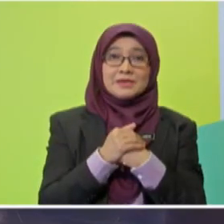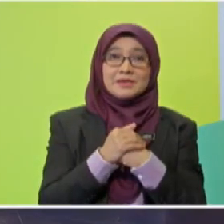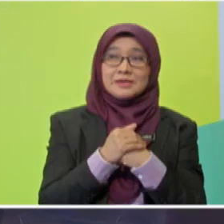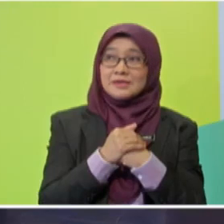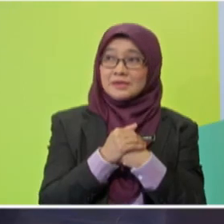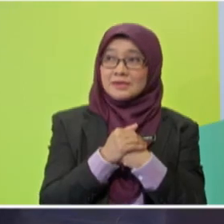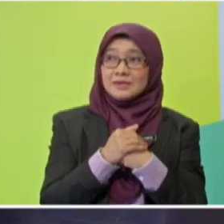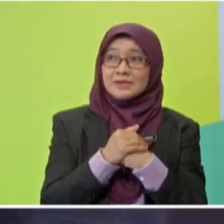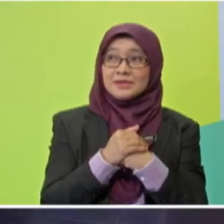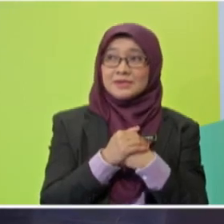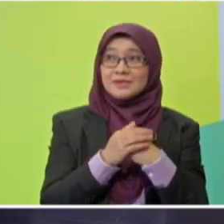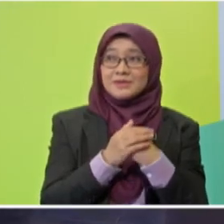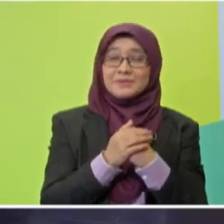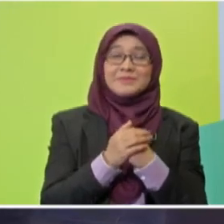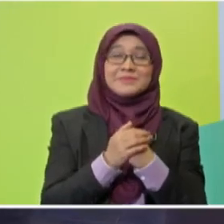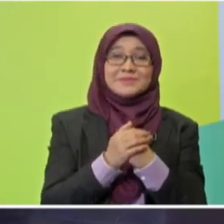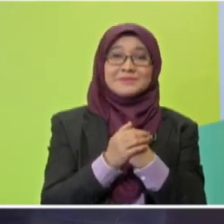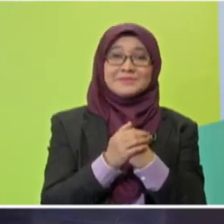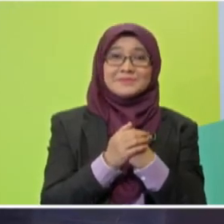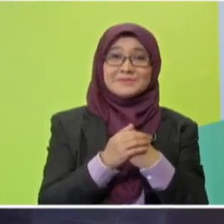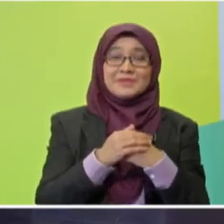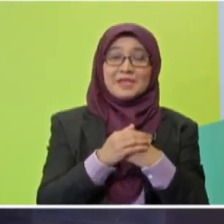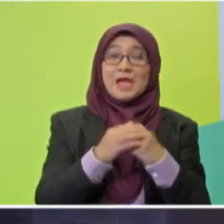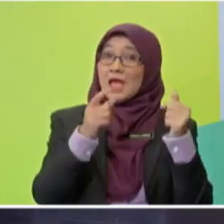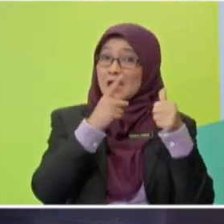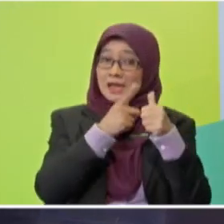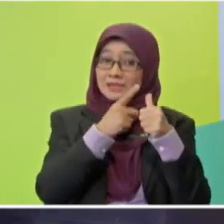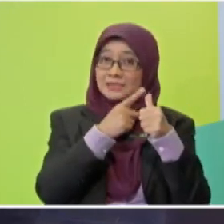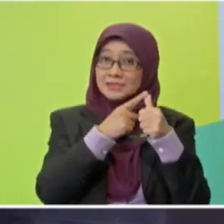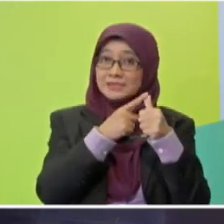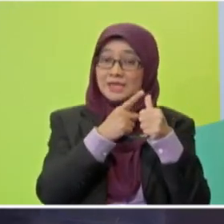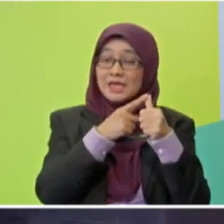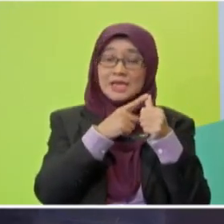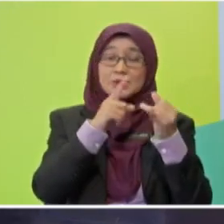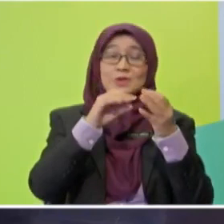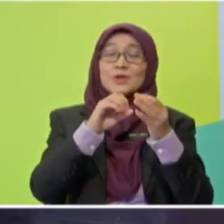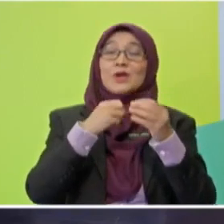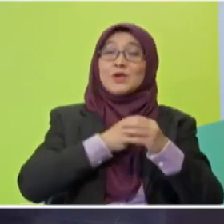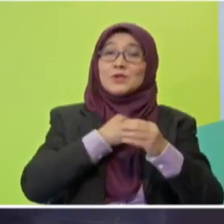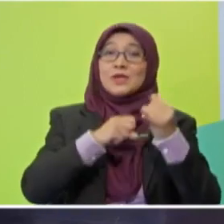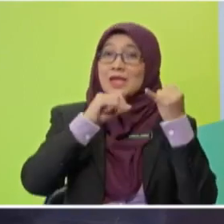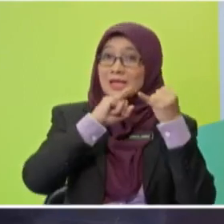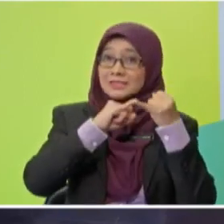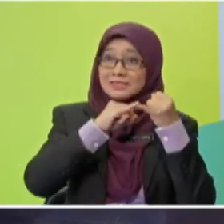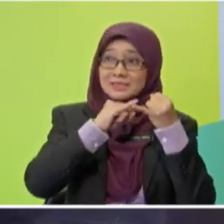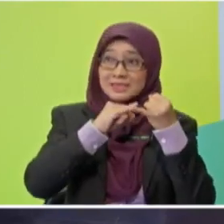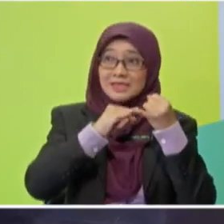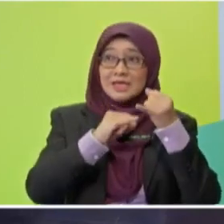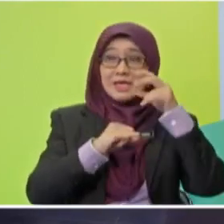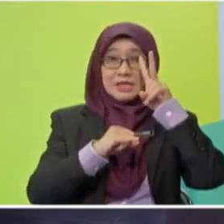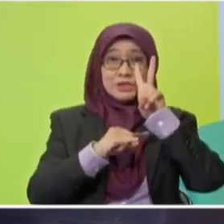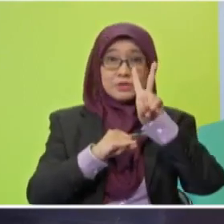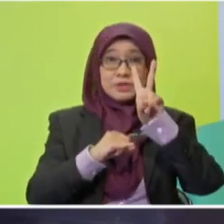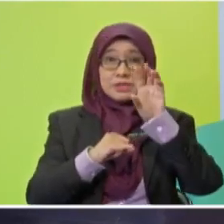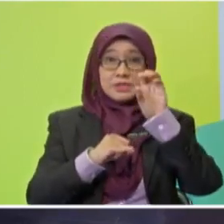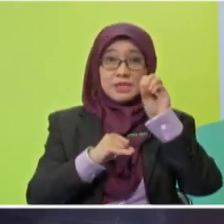Teacher Carla is challenging me more and more Yes. now. It is. As I said, today the lesson will be more contextual. Okay. It is, yeah.